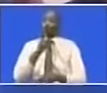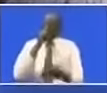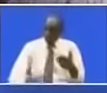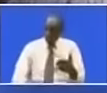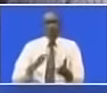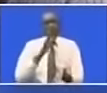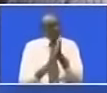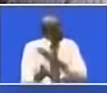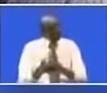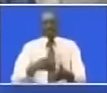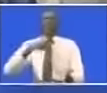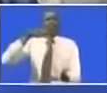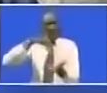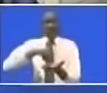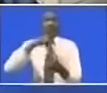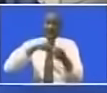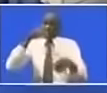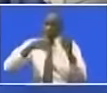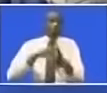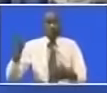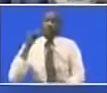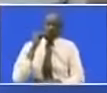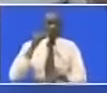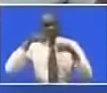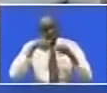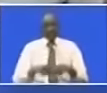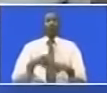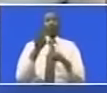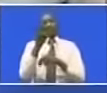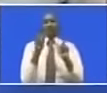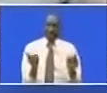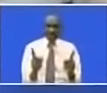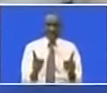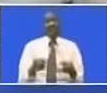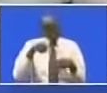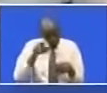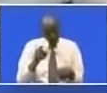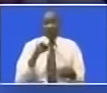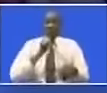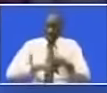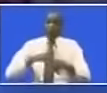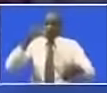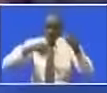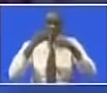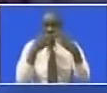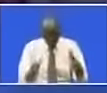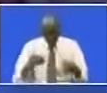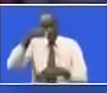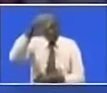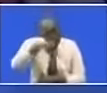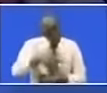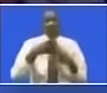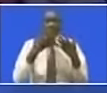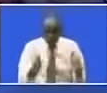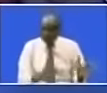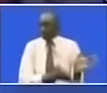no gatherings within these polling stations, and Tanzanians did just that. They went to the polling stations, cast their votes,